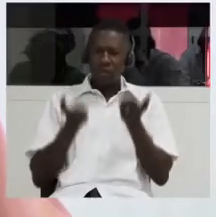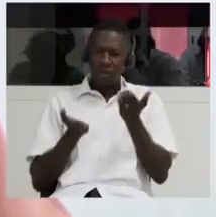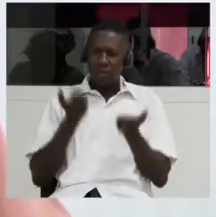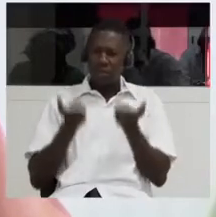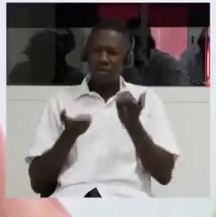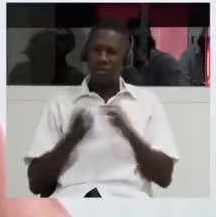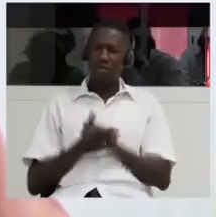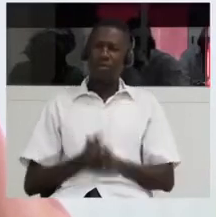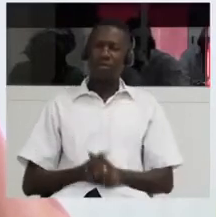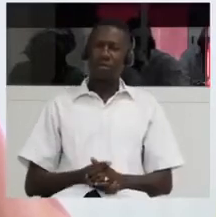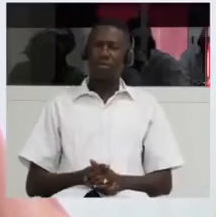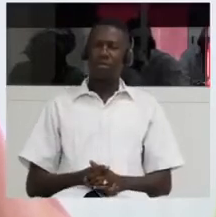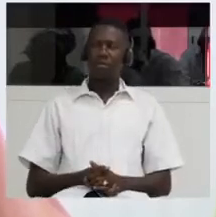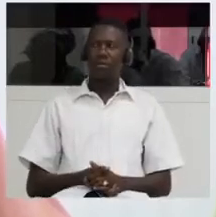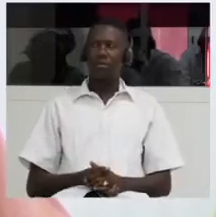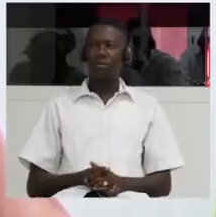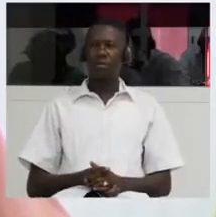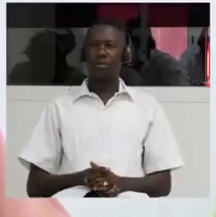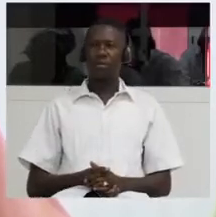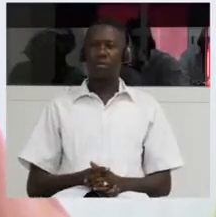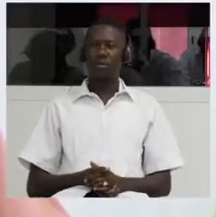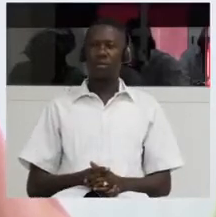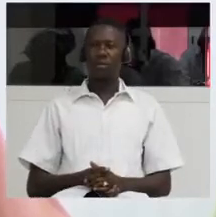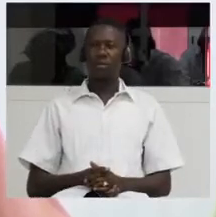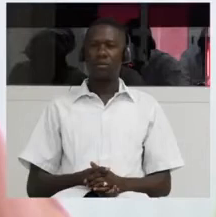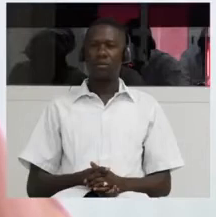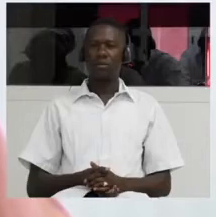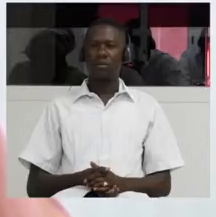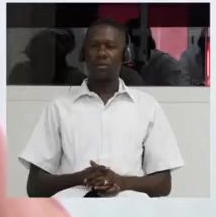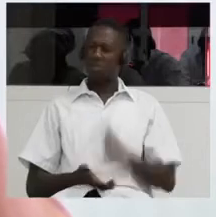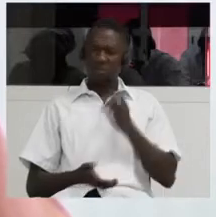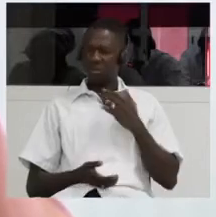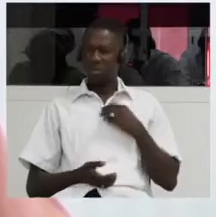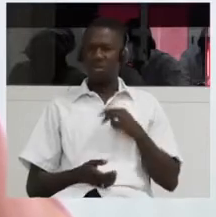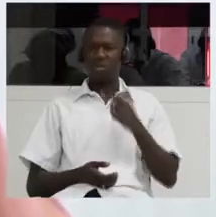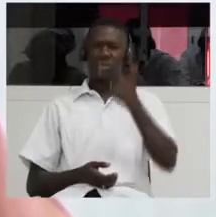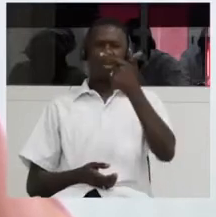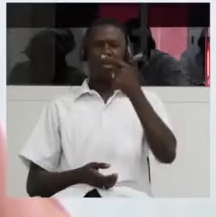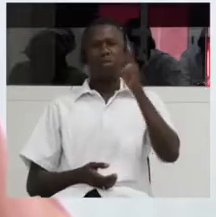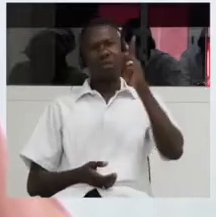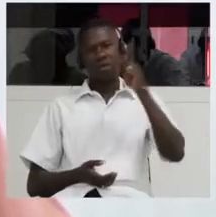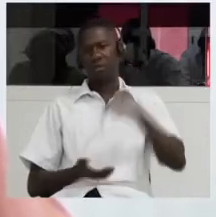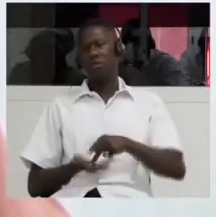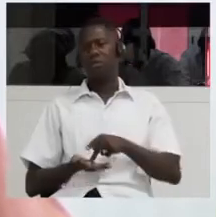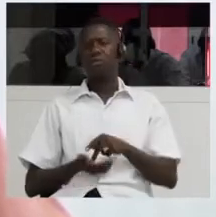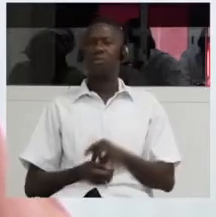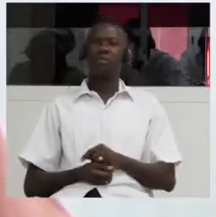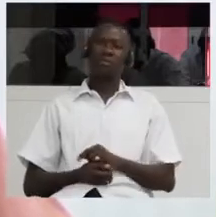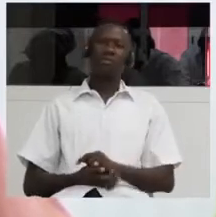Well, I can estimate it to be like maybe 7 kgs. 7 kilograms, okay.